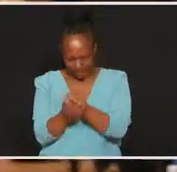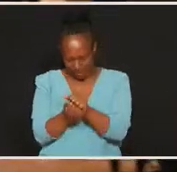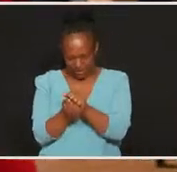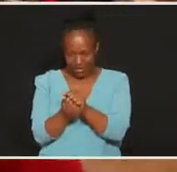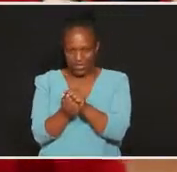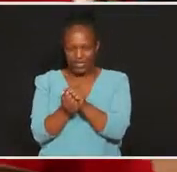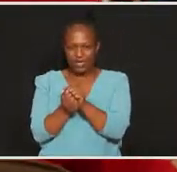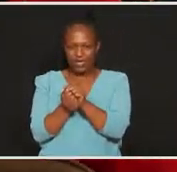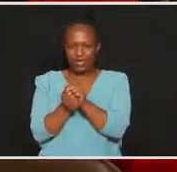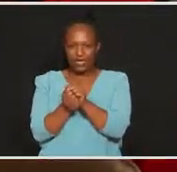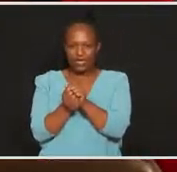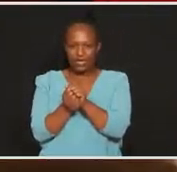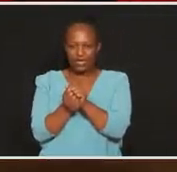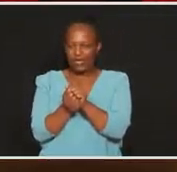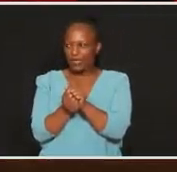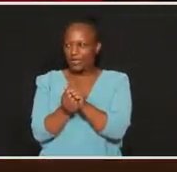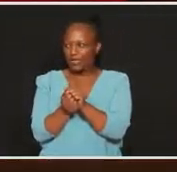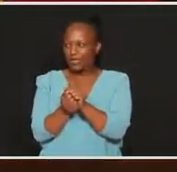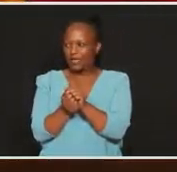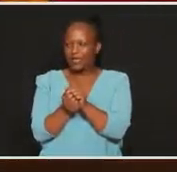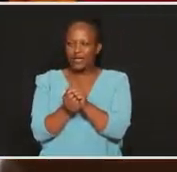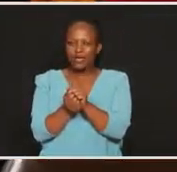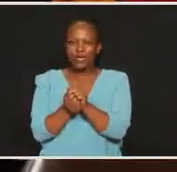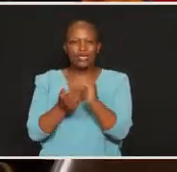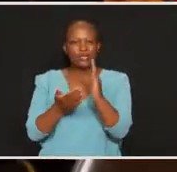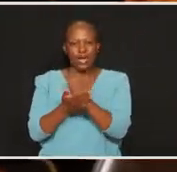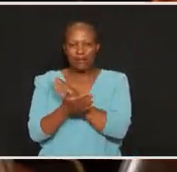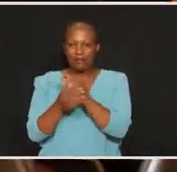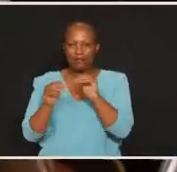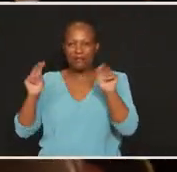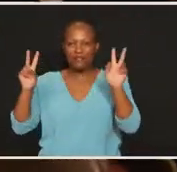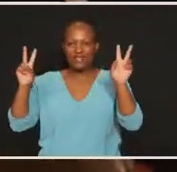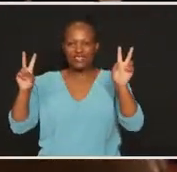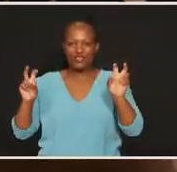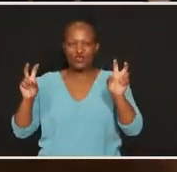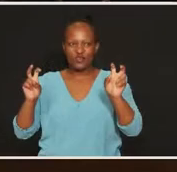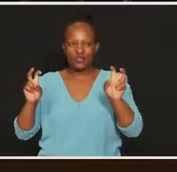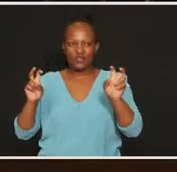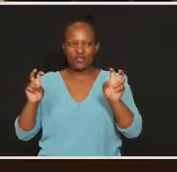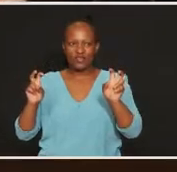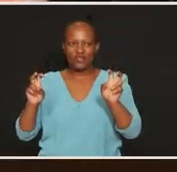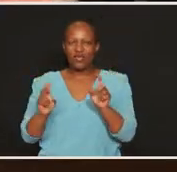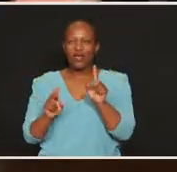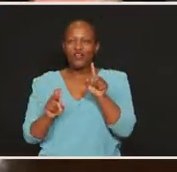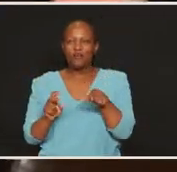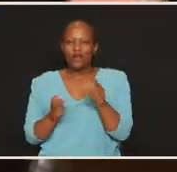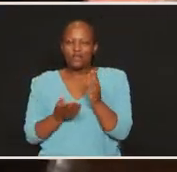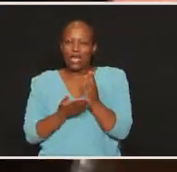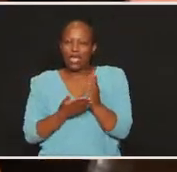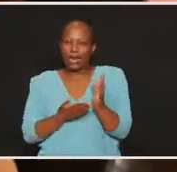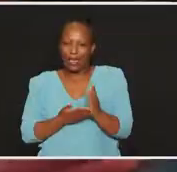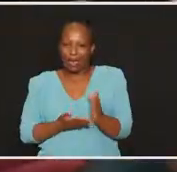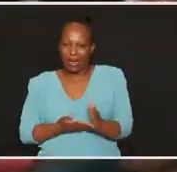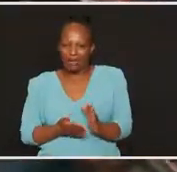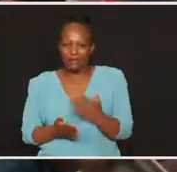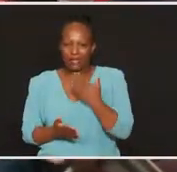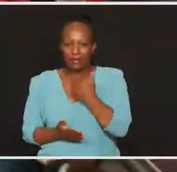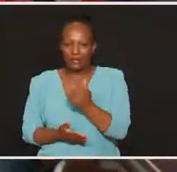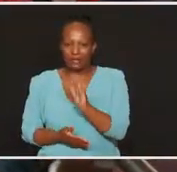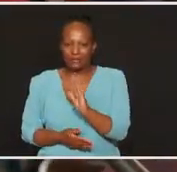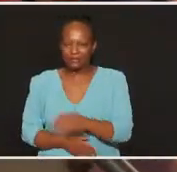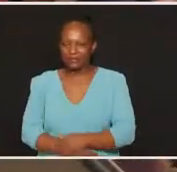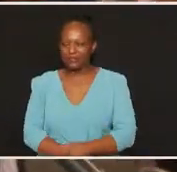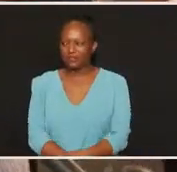there are certain issues that you must take out please